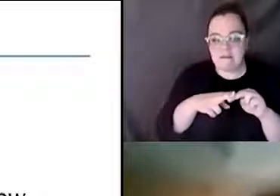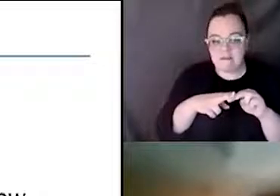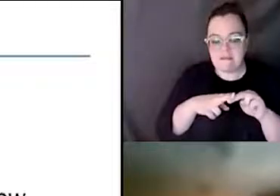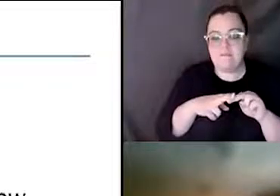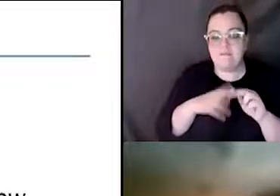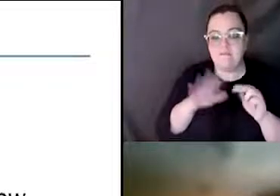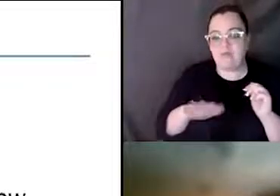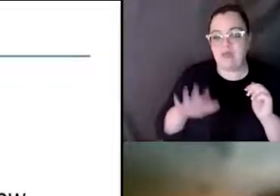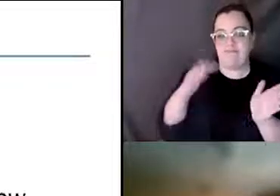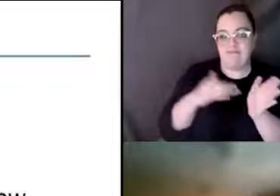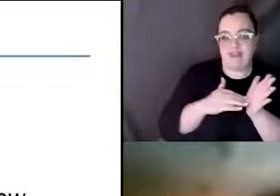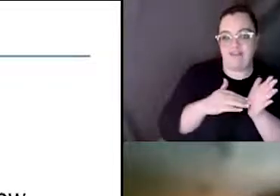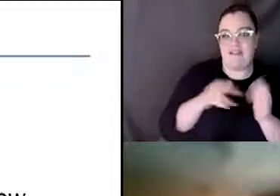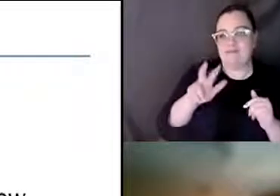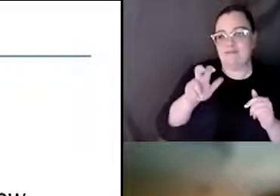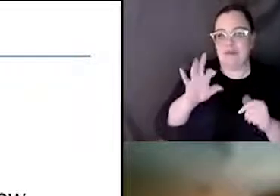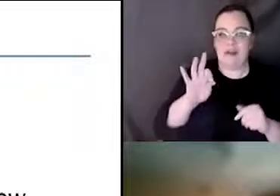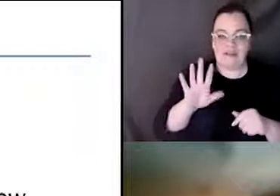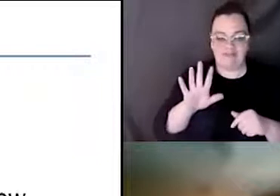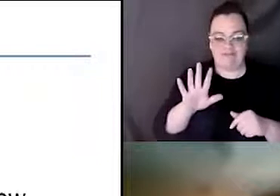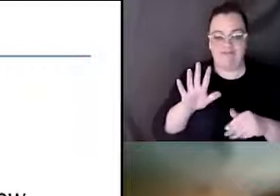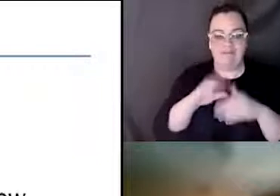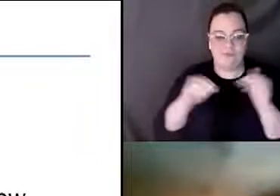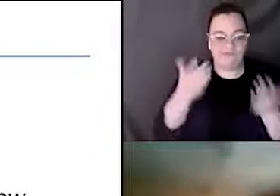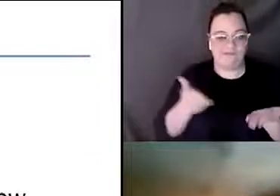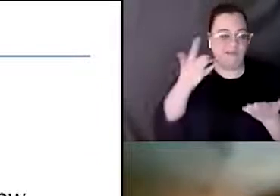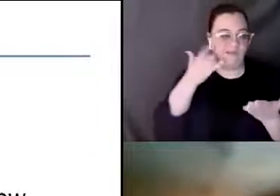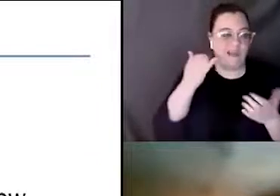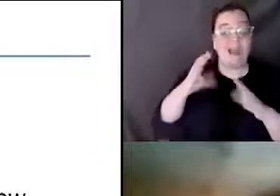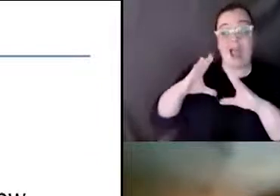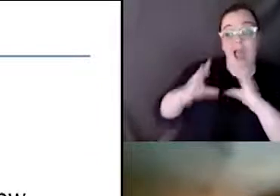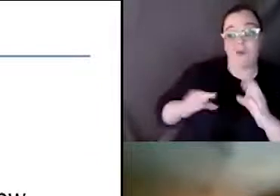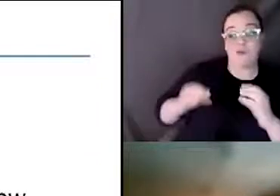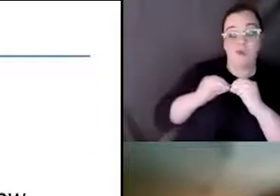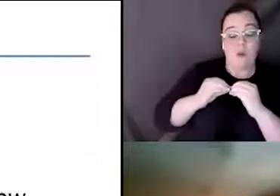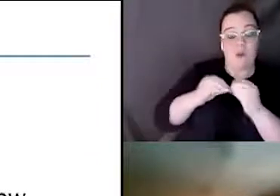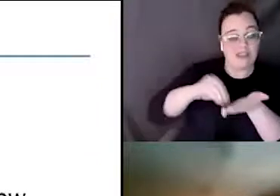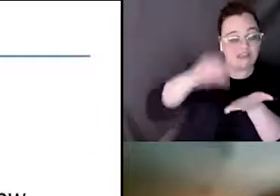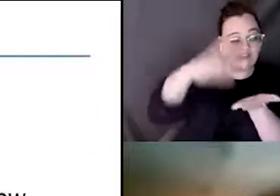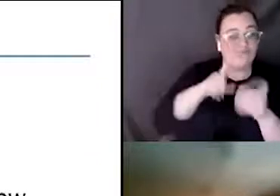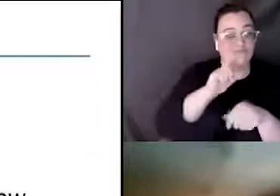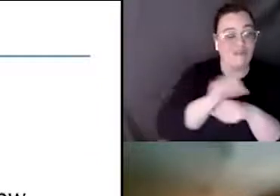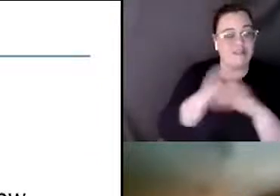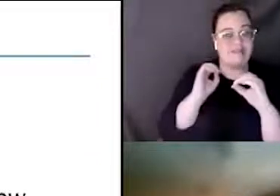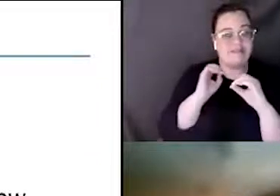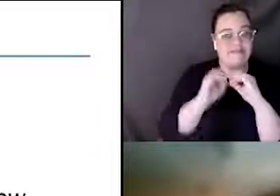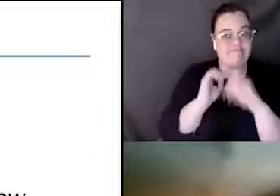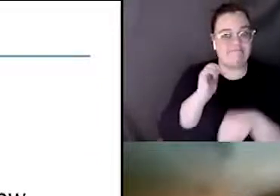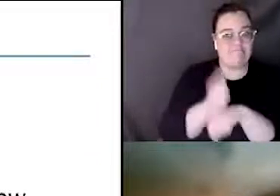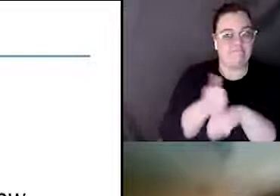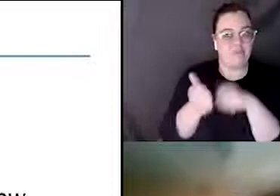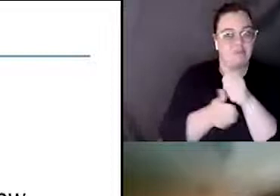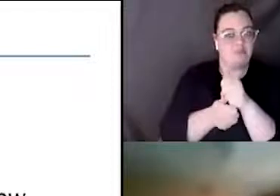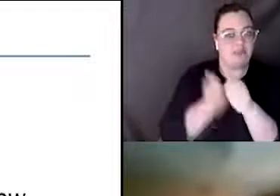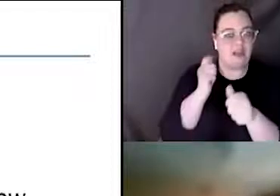about $5,395. Houses are more expensive to retrofit in Northern California, and we are retrofitting